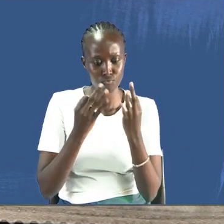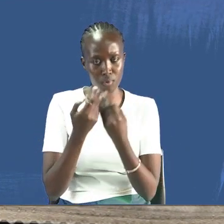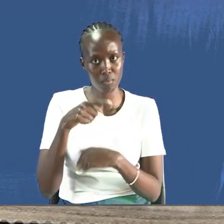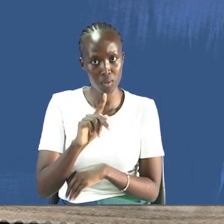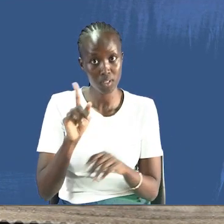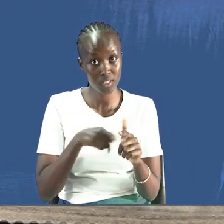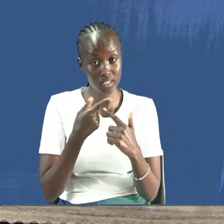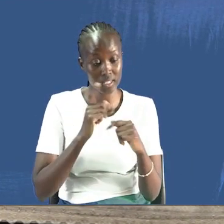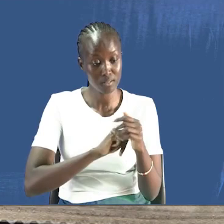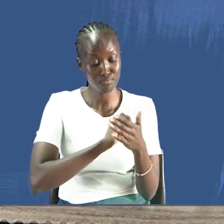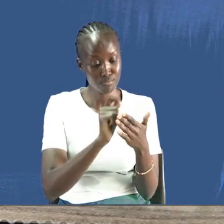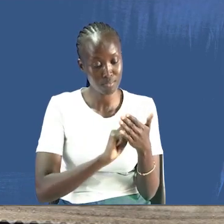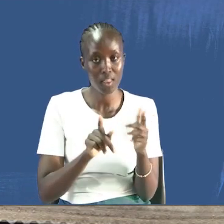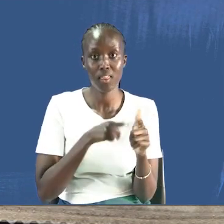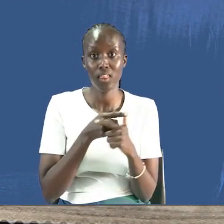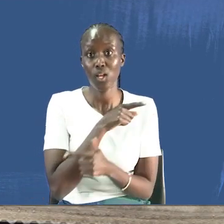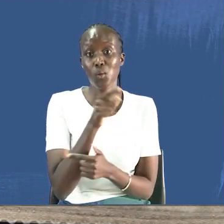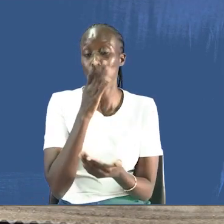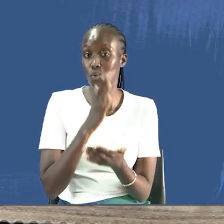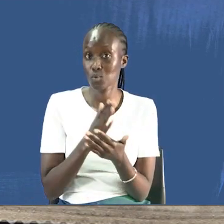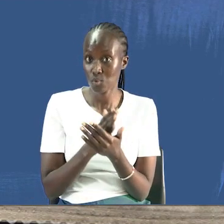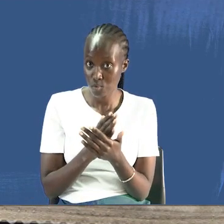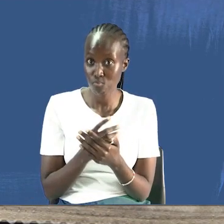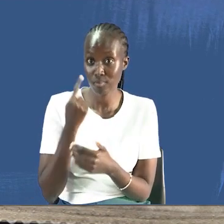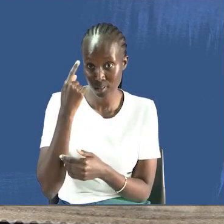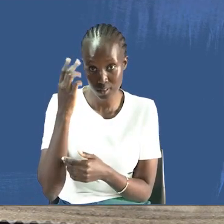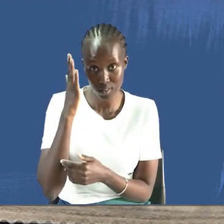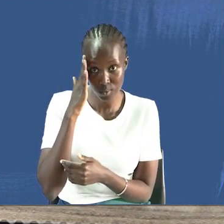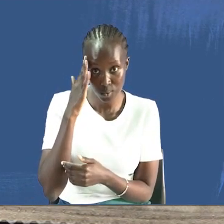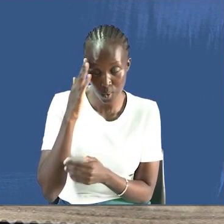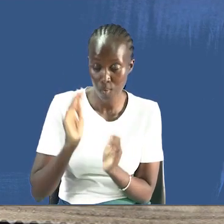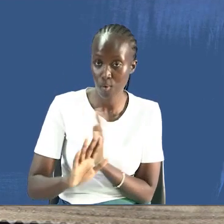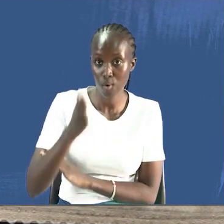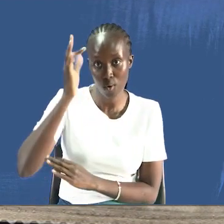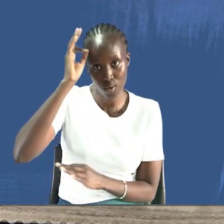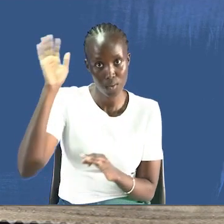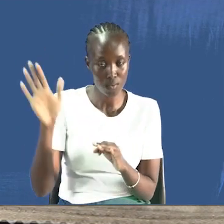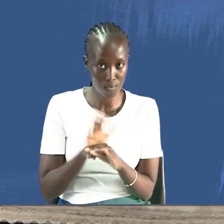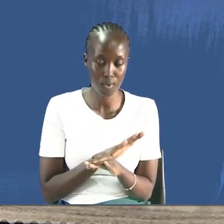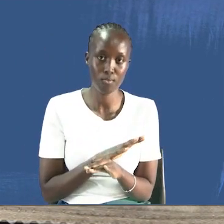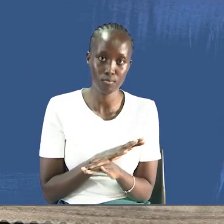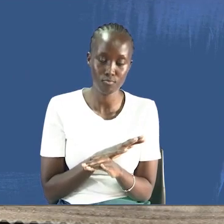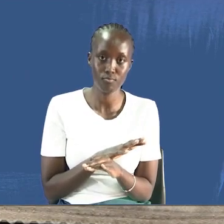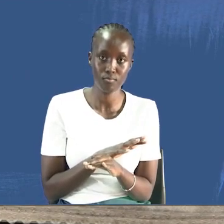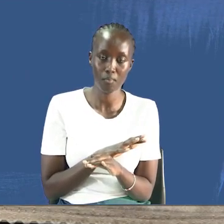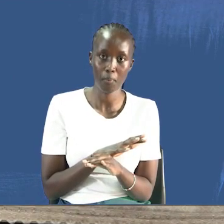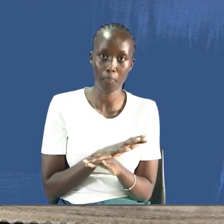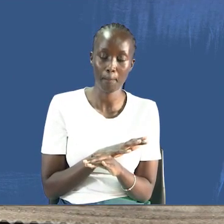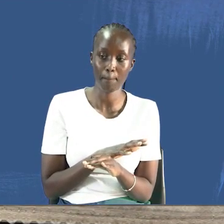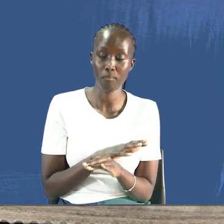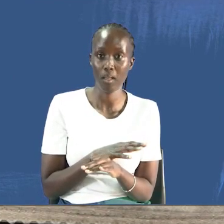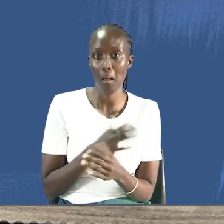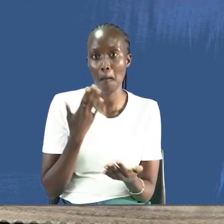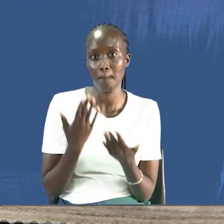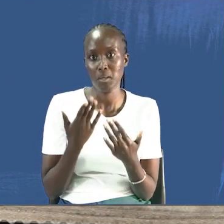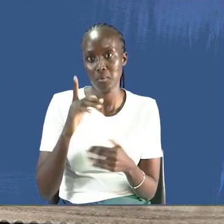audit, you will appreciate the faithfulness of God. You will see how the Lord has been there for you. That one